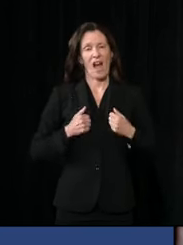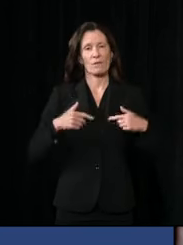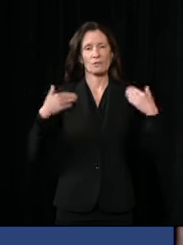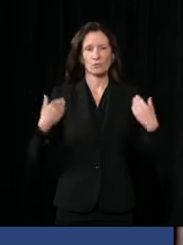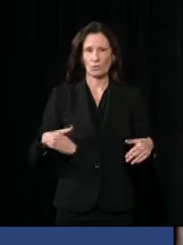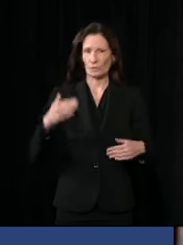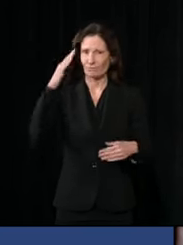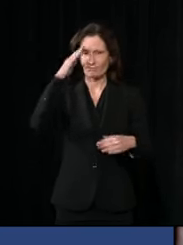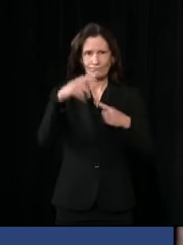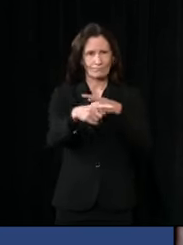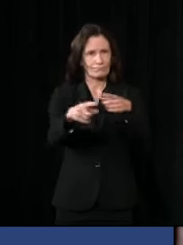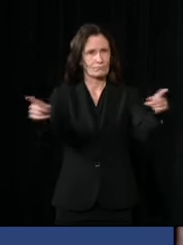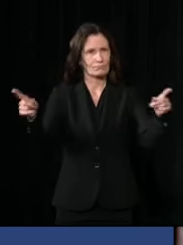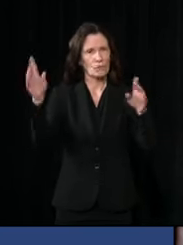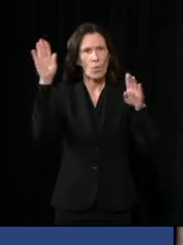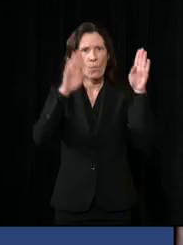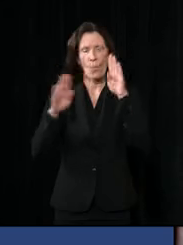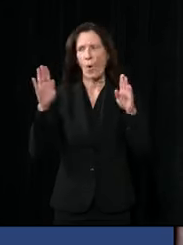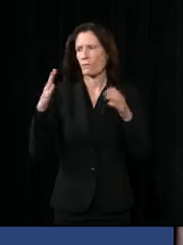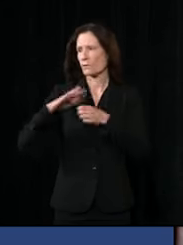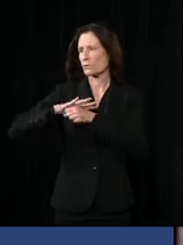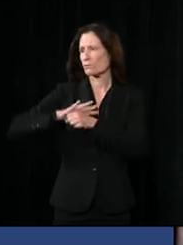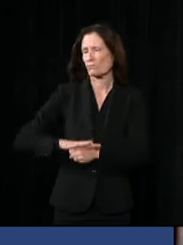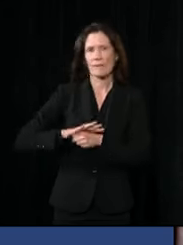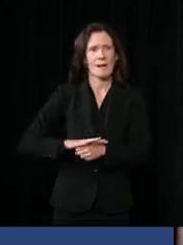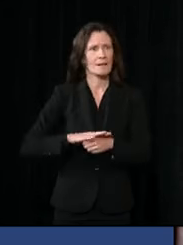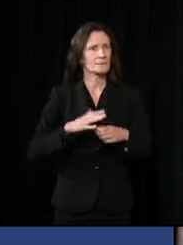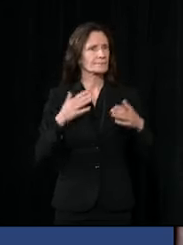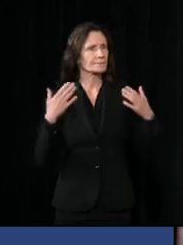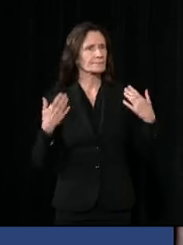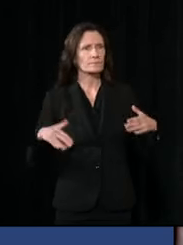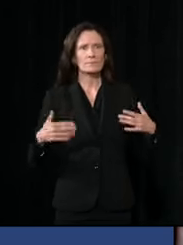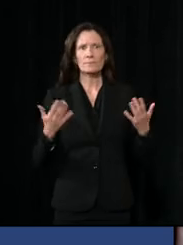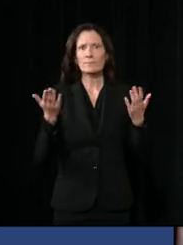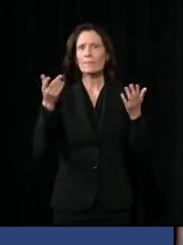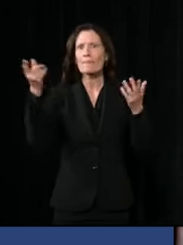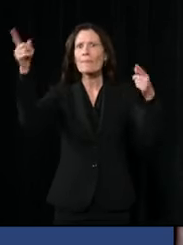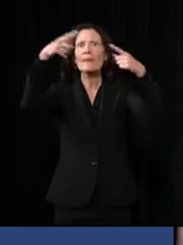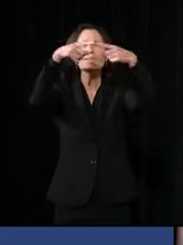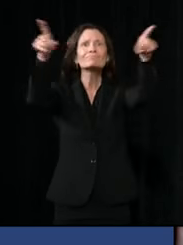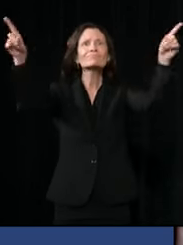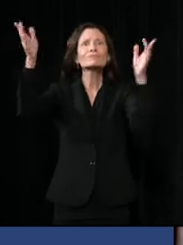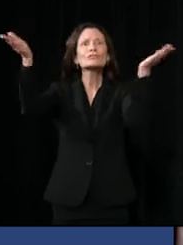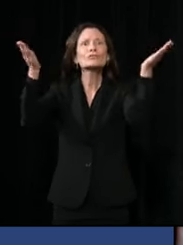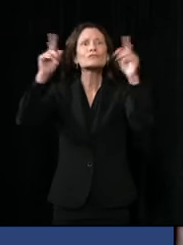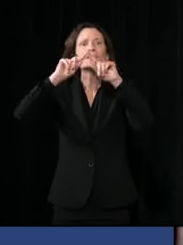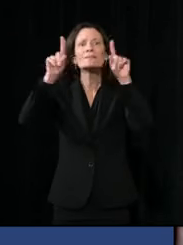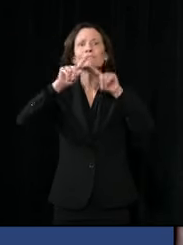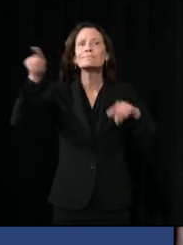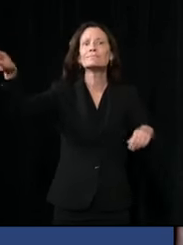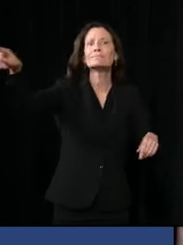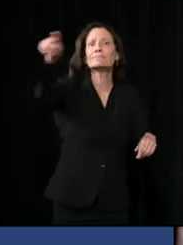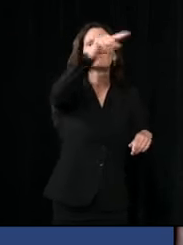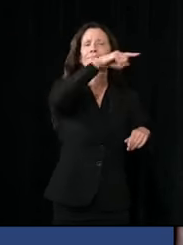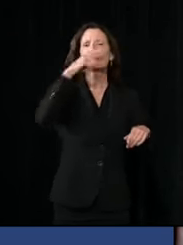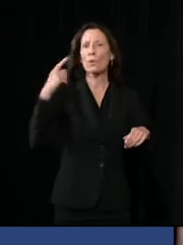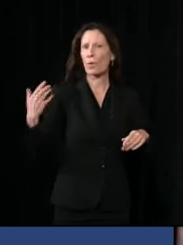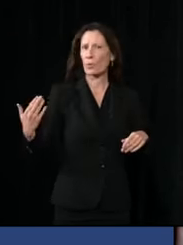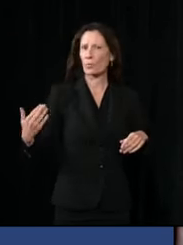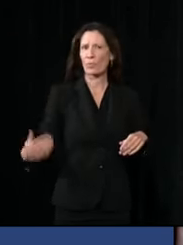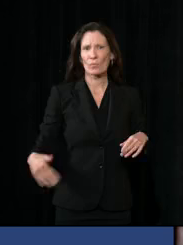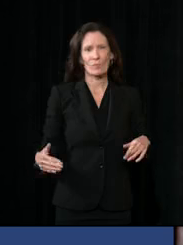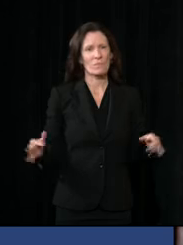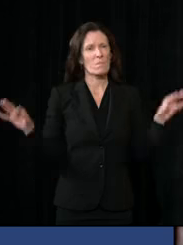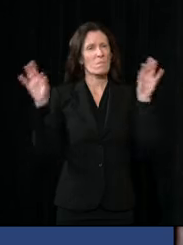But there is no higher service than helping each other survive. And I will be forever grateful for your courage, your compassion,